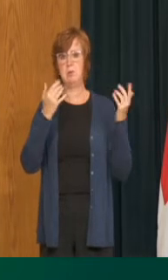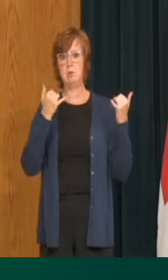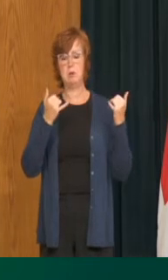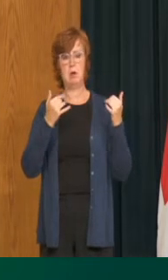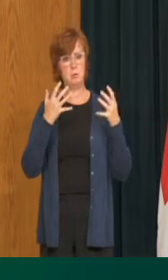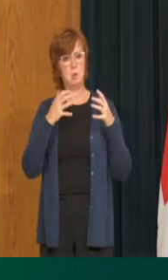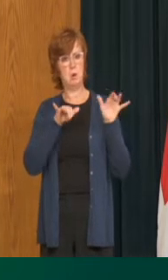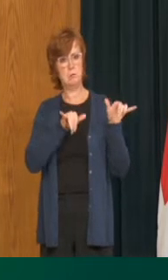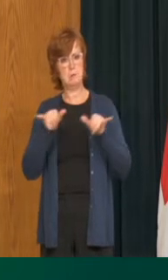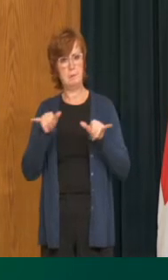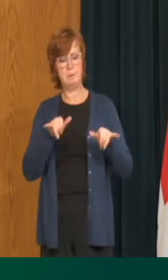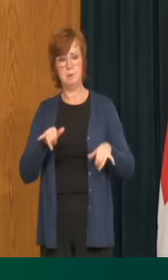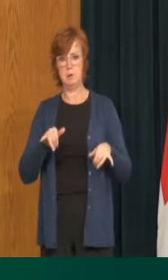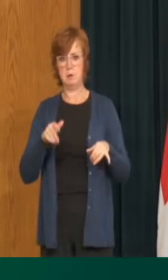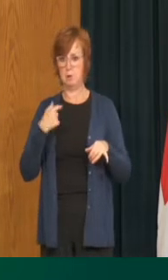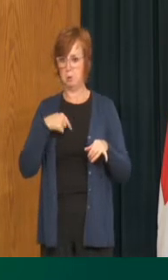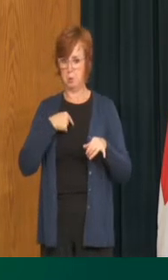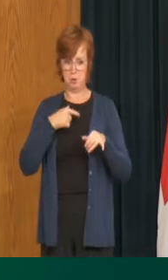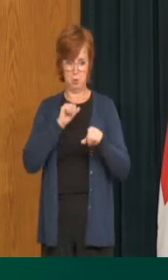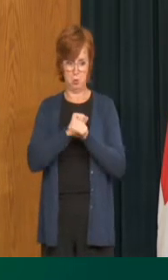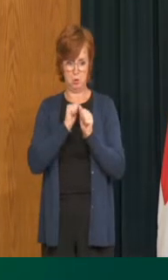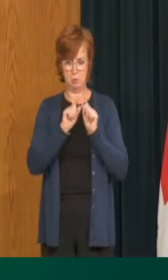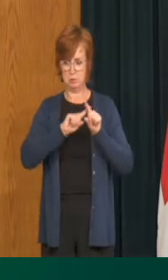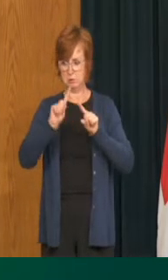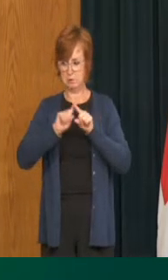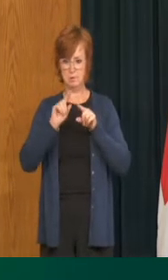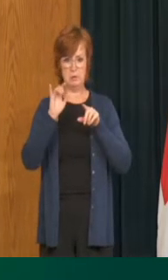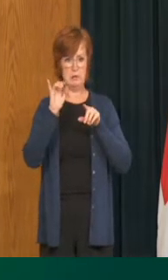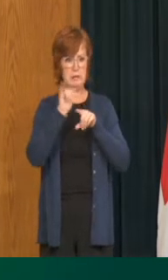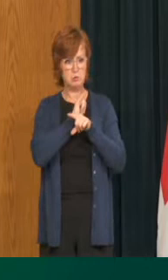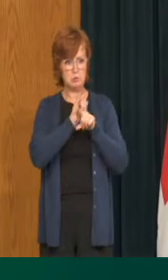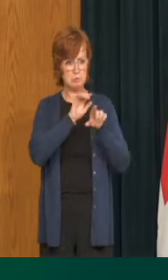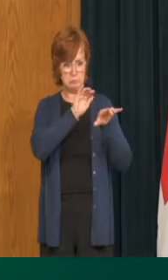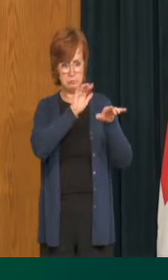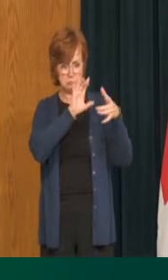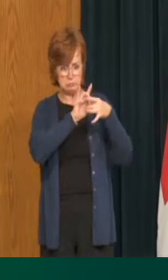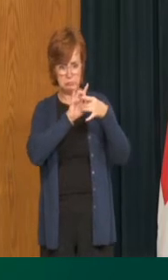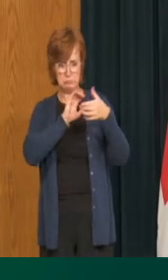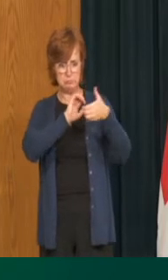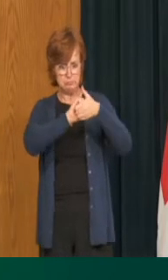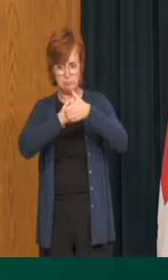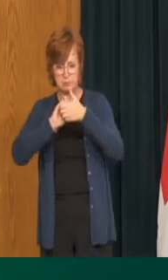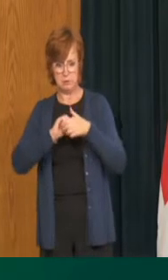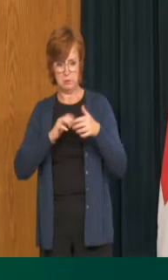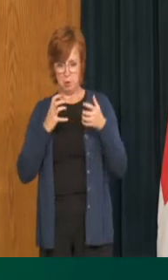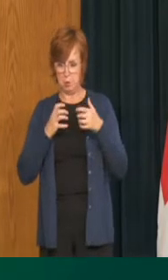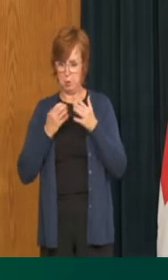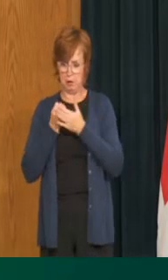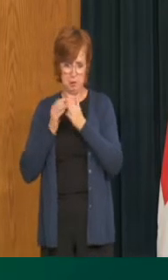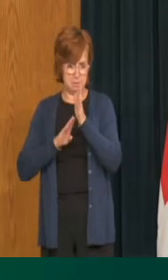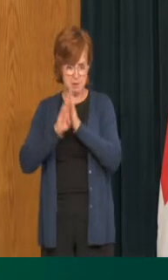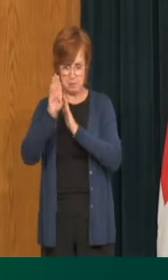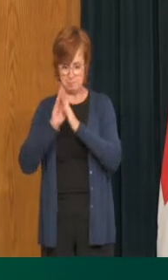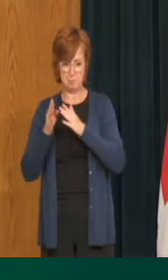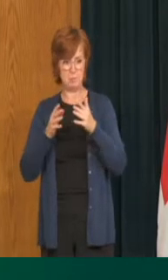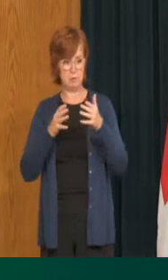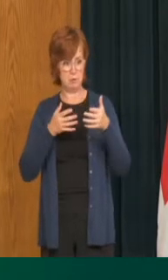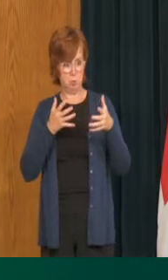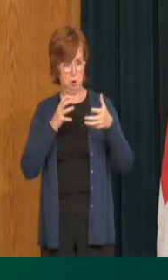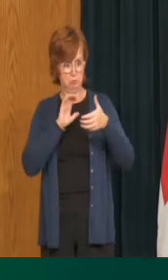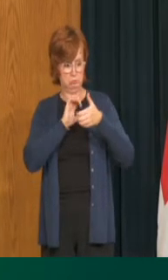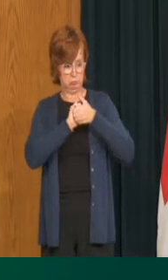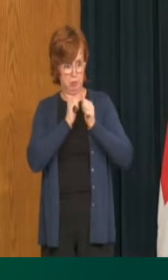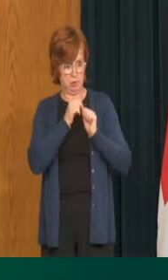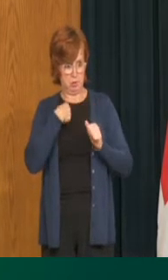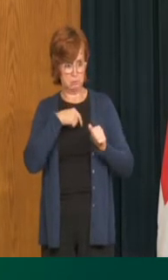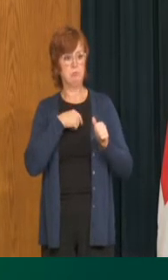very closely with industries to make every effort that we can to put Saskatchewan industries in a good place to recover, a good